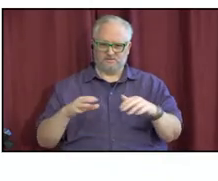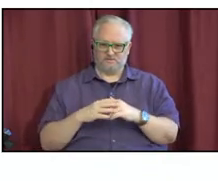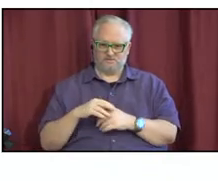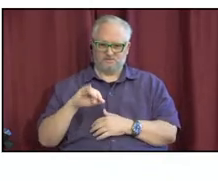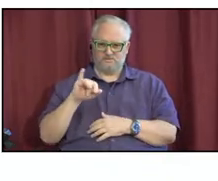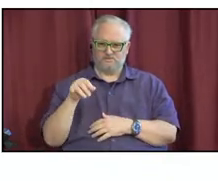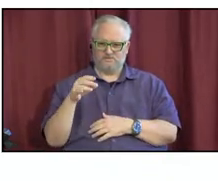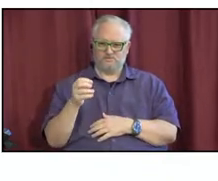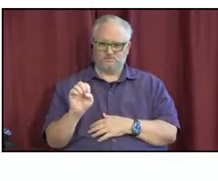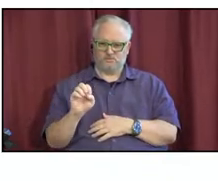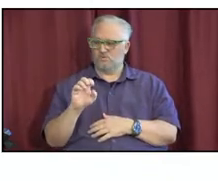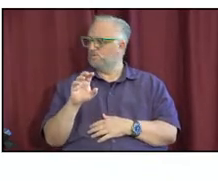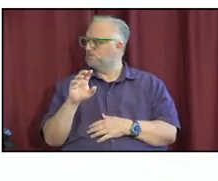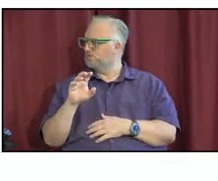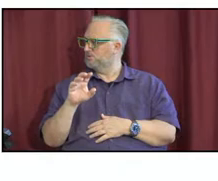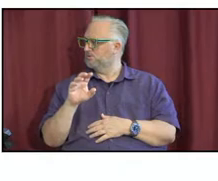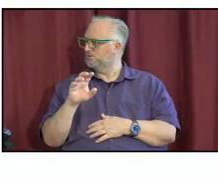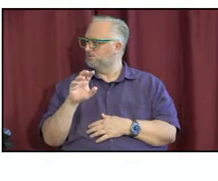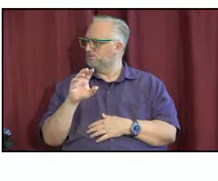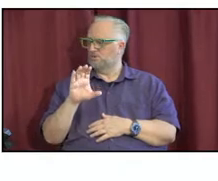Joe Combs,